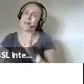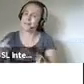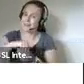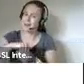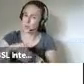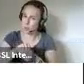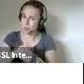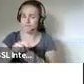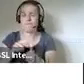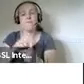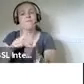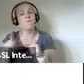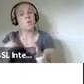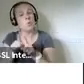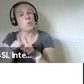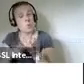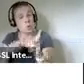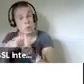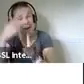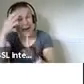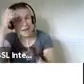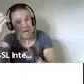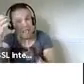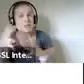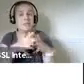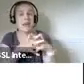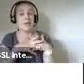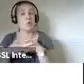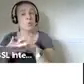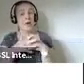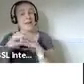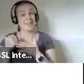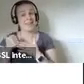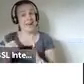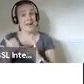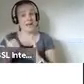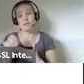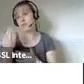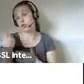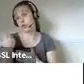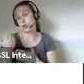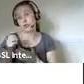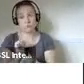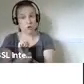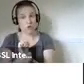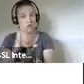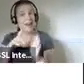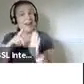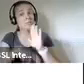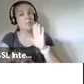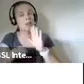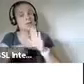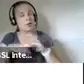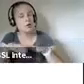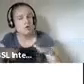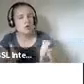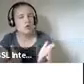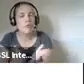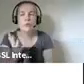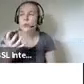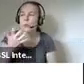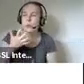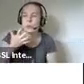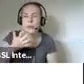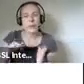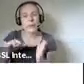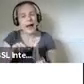UK government and USAID that has now released its policy on children in adversity. We also